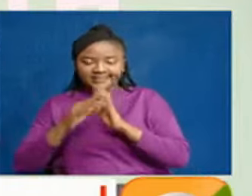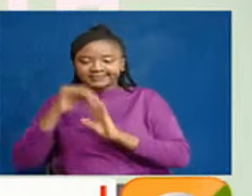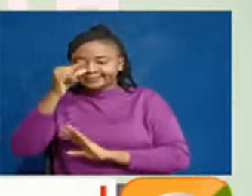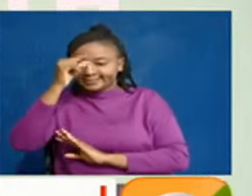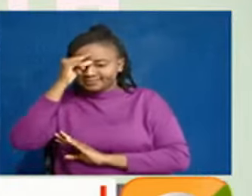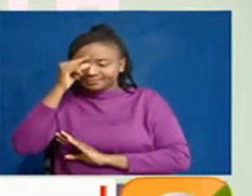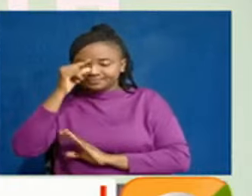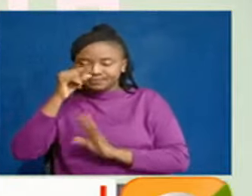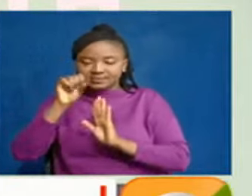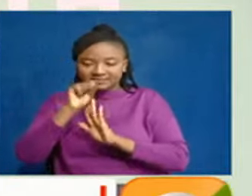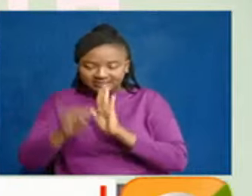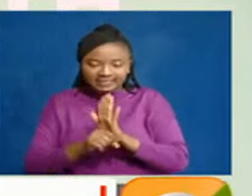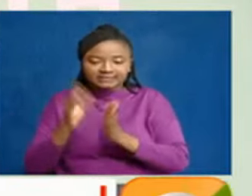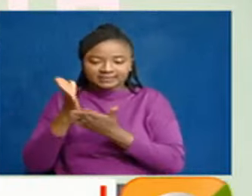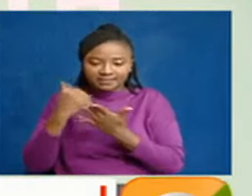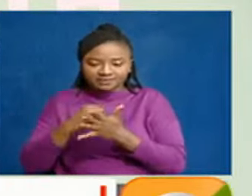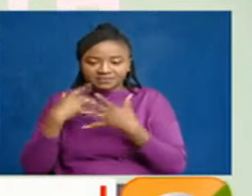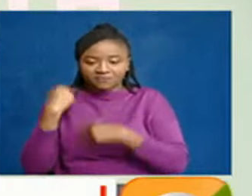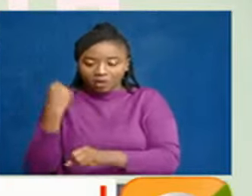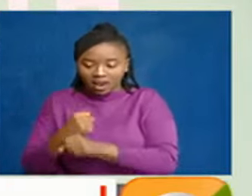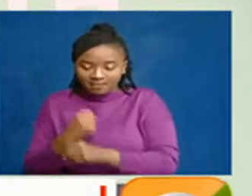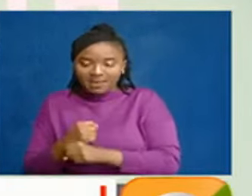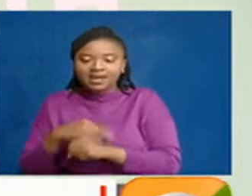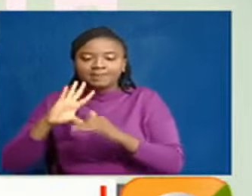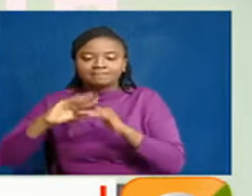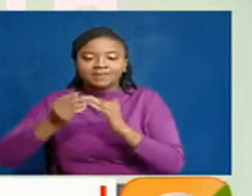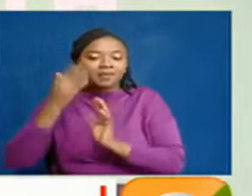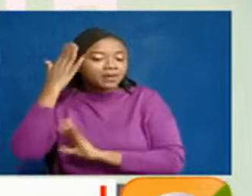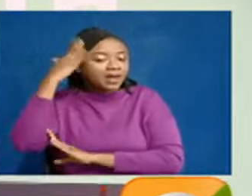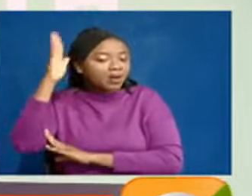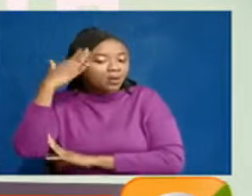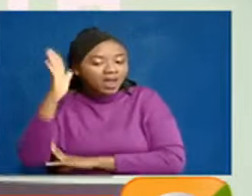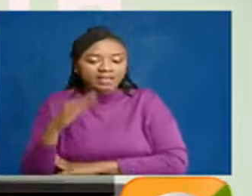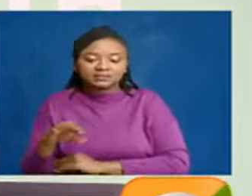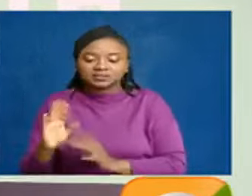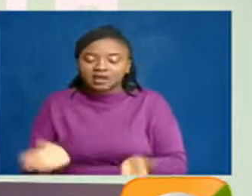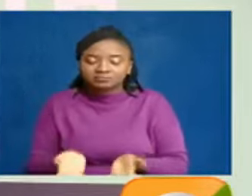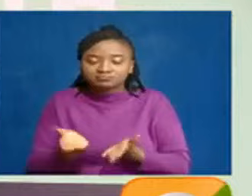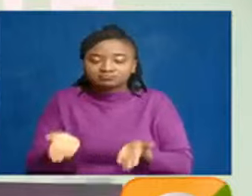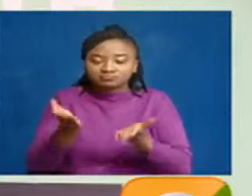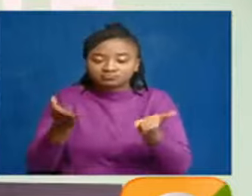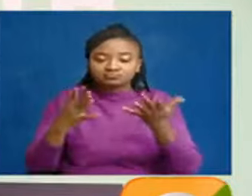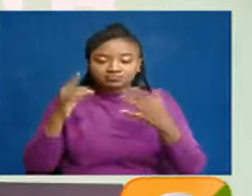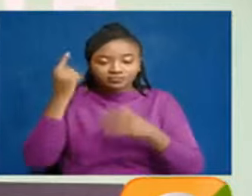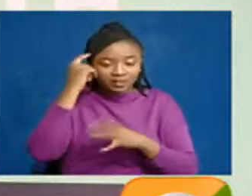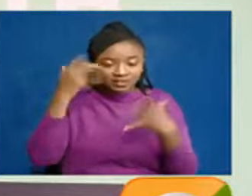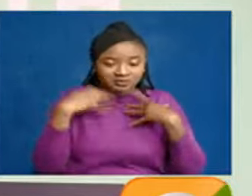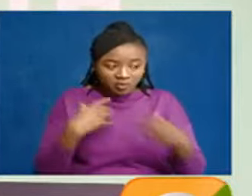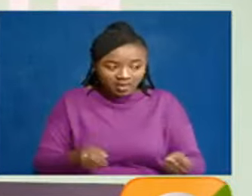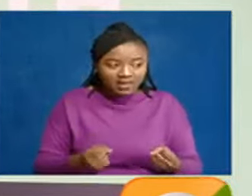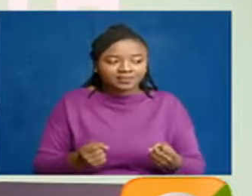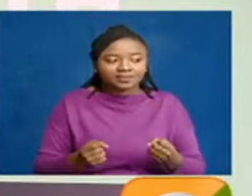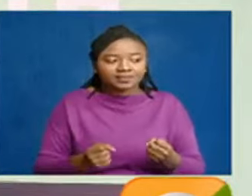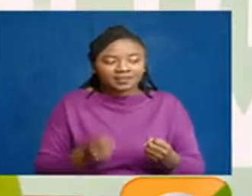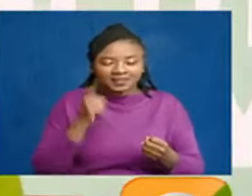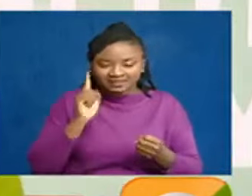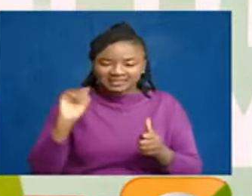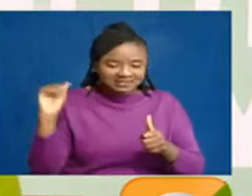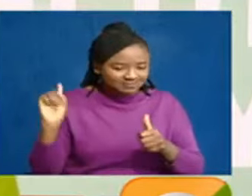Development has made incorporation of mental health awareness and promotion of mental well-being a priority